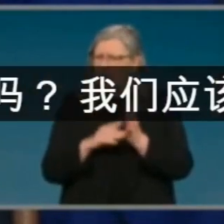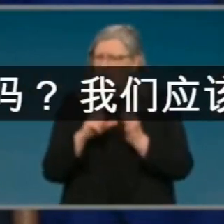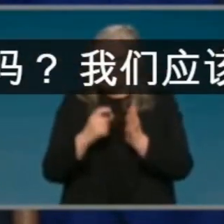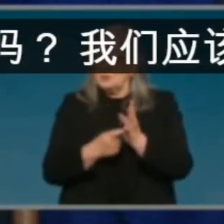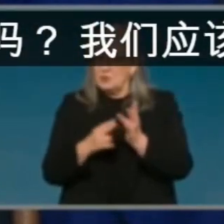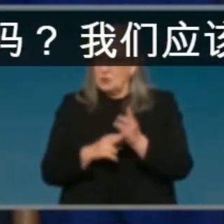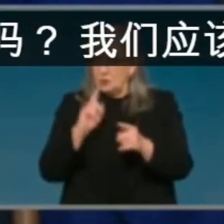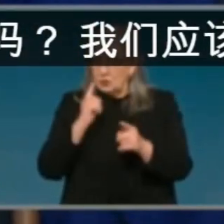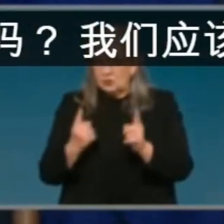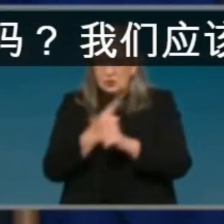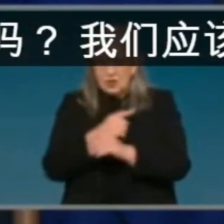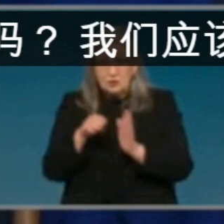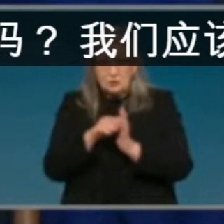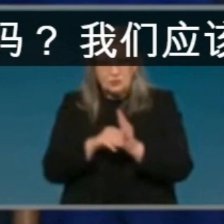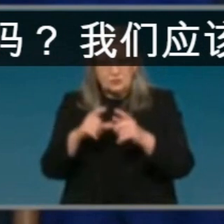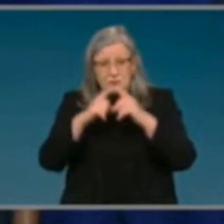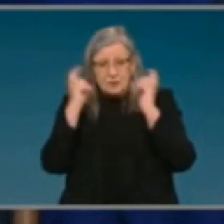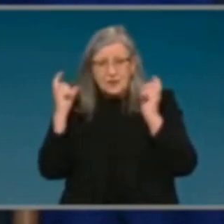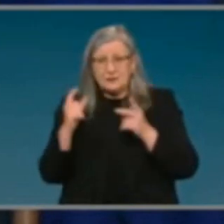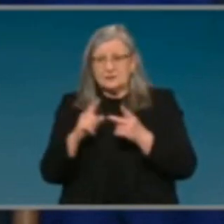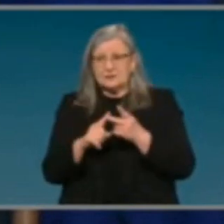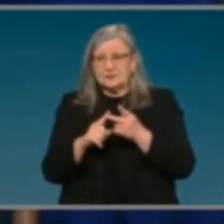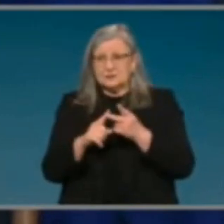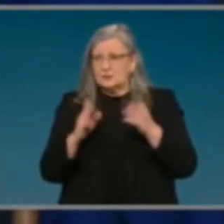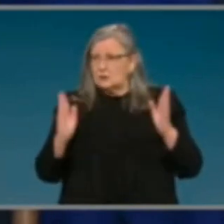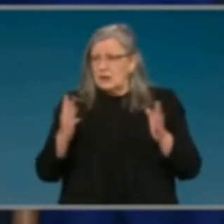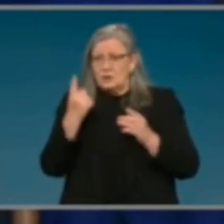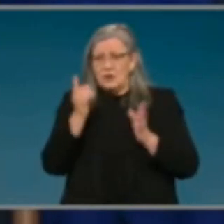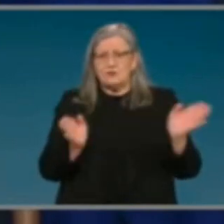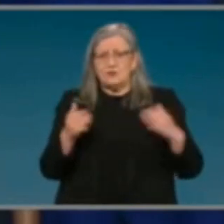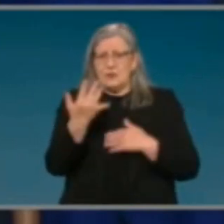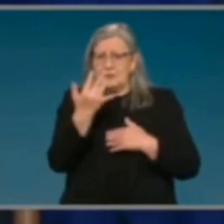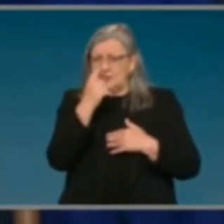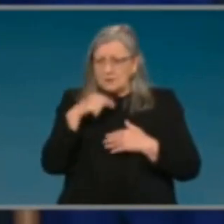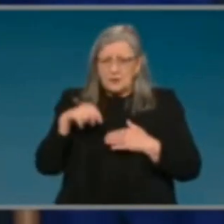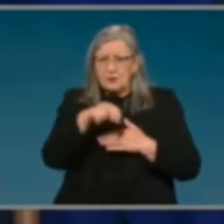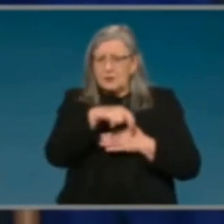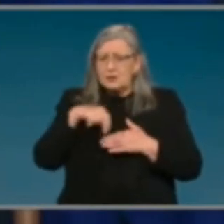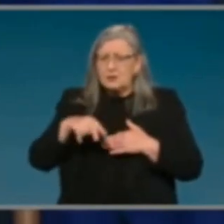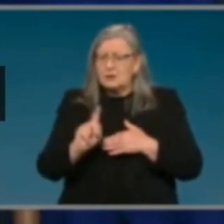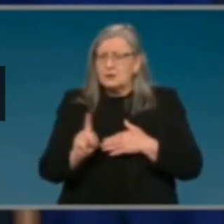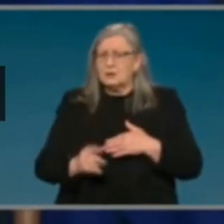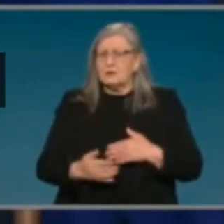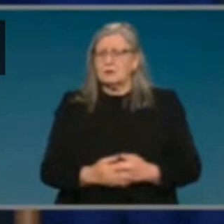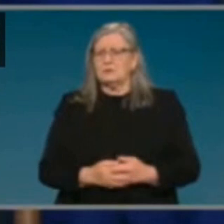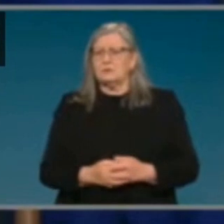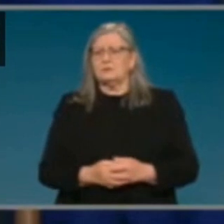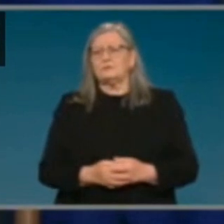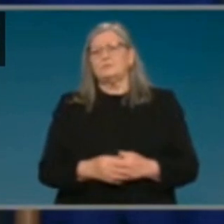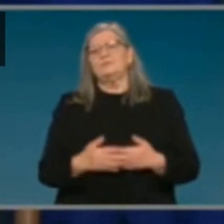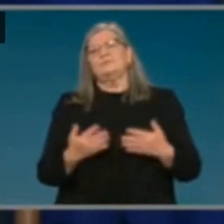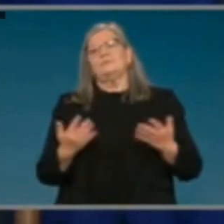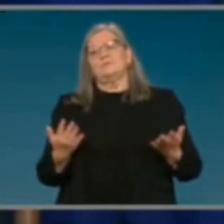rooms? Should we be reconsidering the internal restrictions? Well, I think we have over the last few days we've increased our